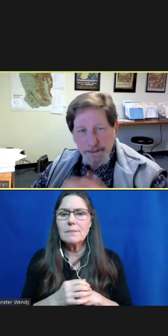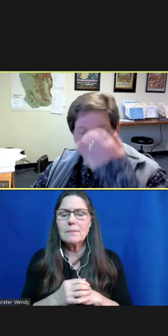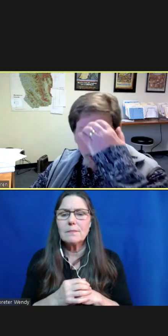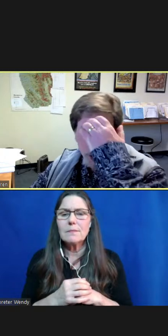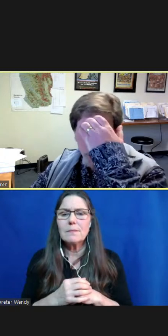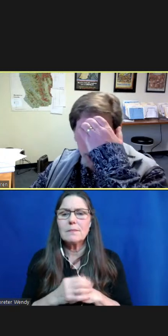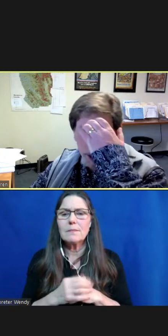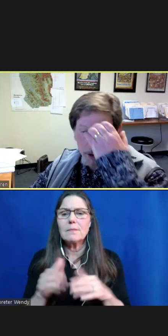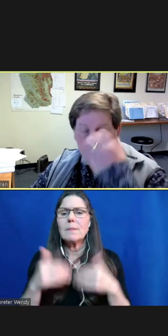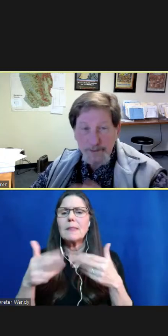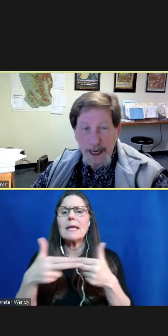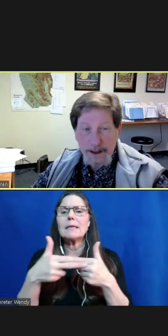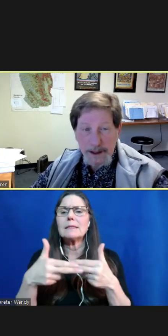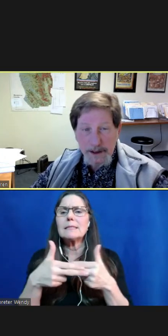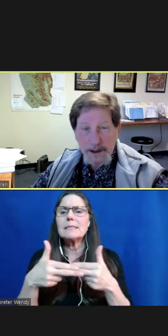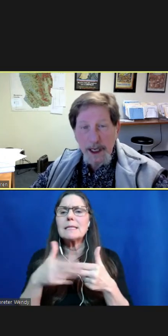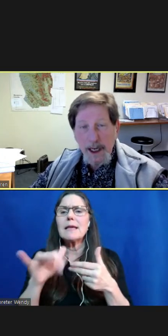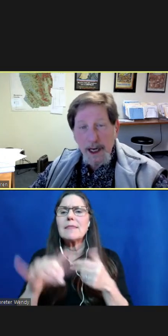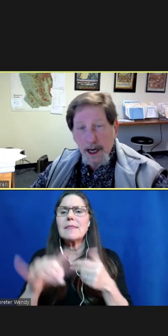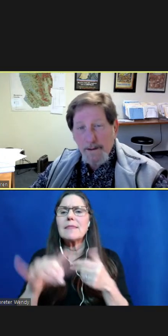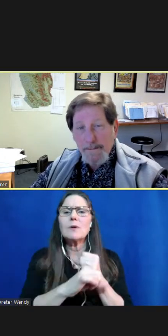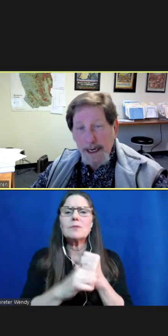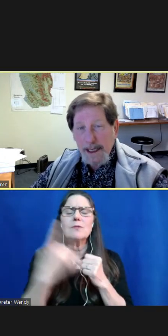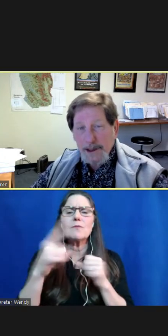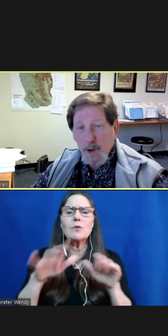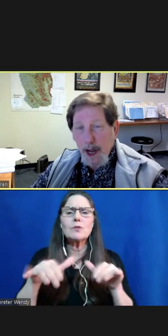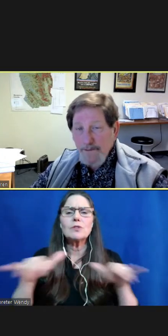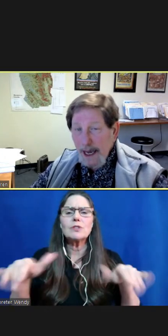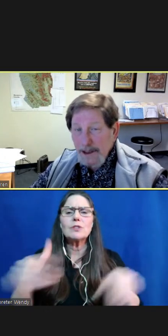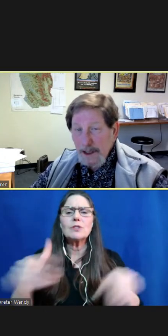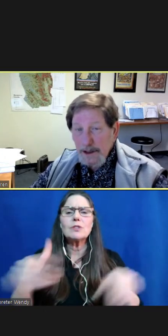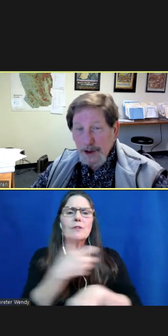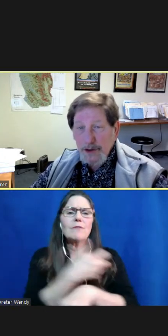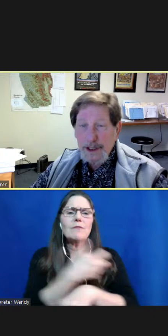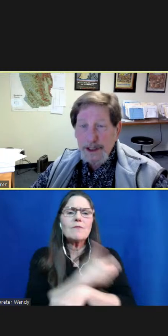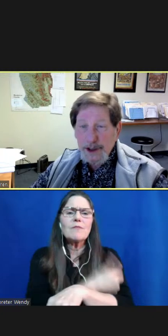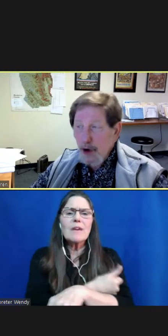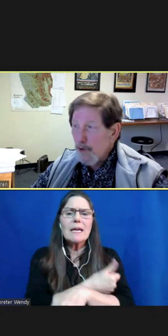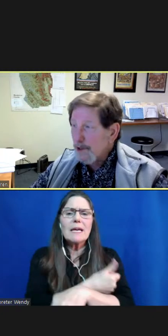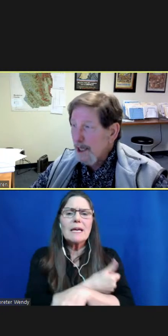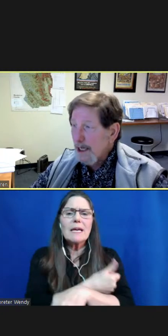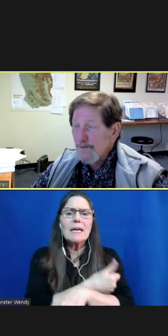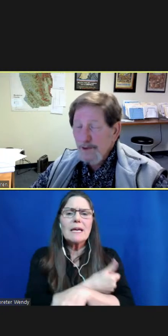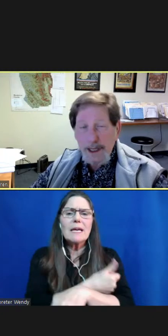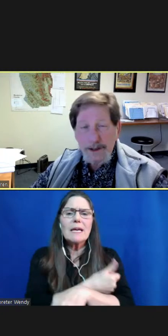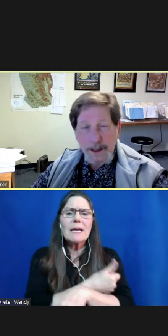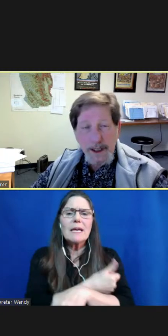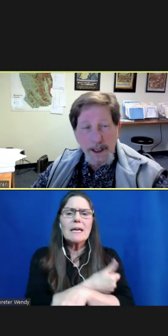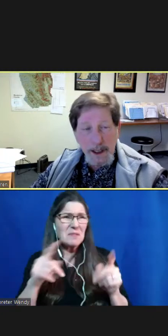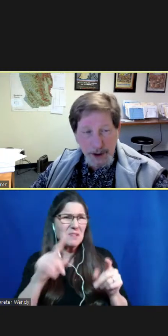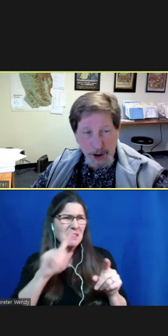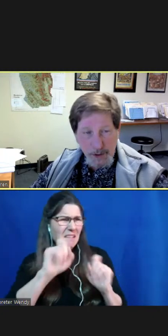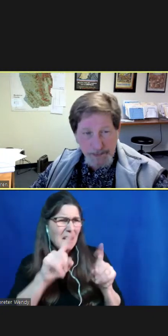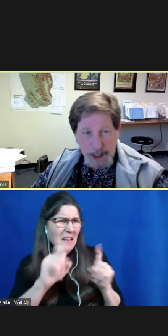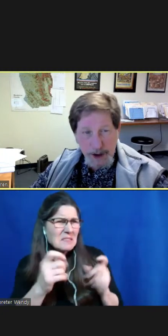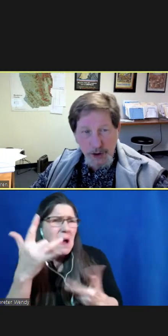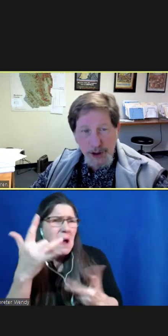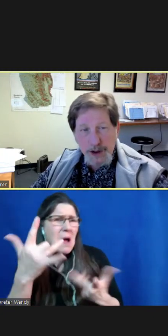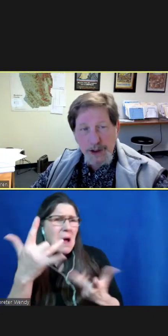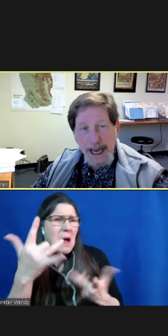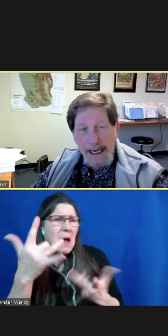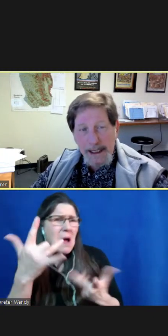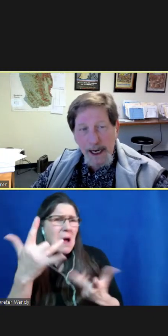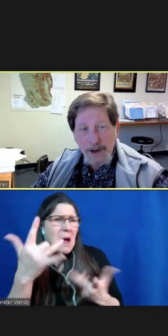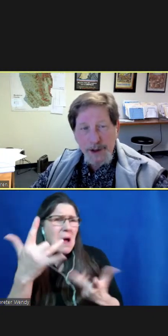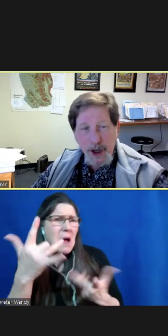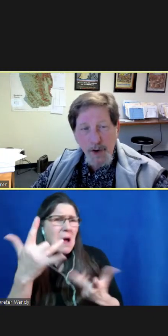slide is a poster on children's vaccines. Many ask, why vaccinate the children? Isn't COVID like influenza? So in 2